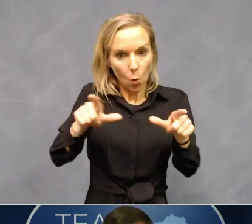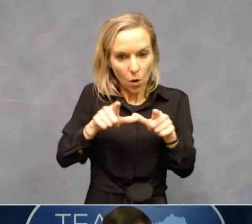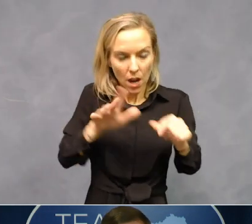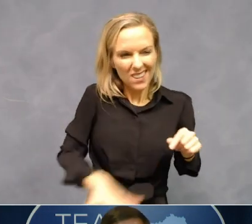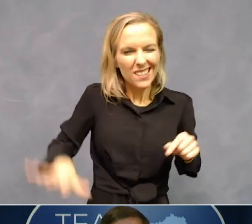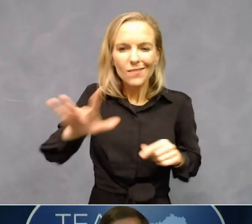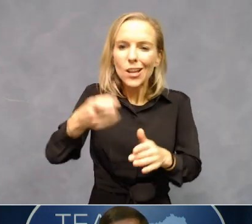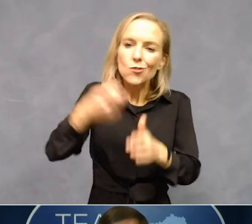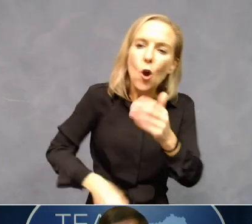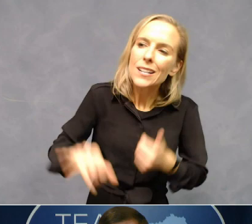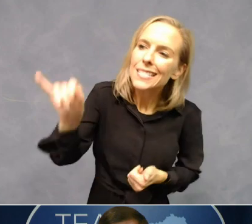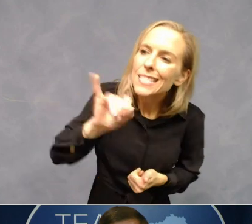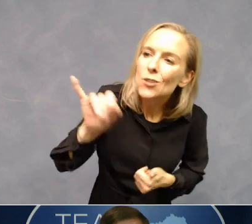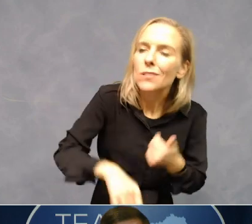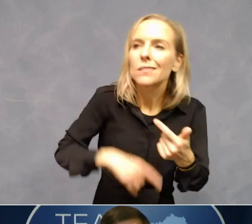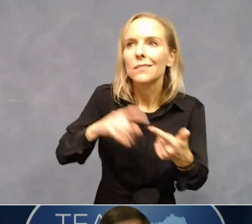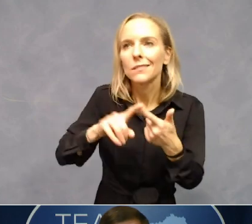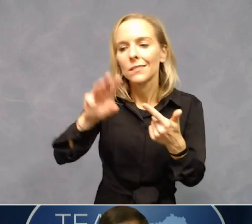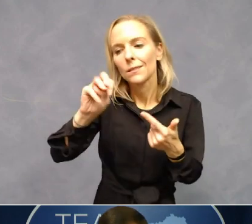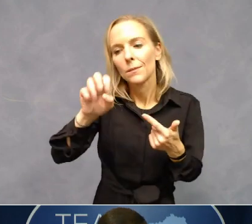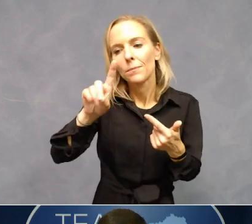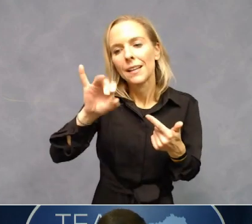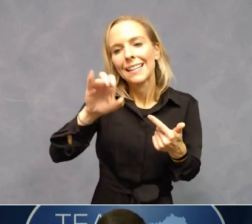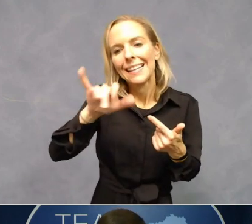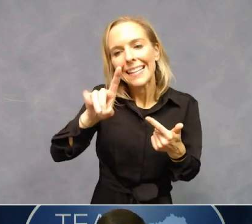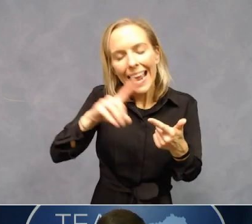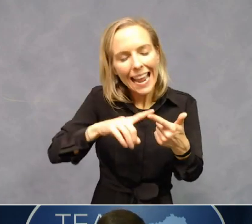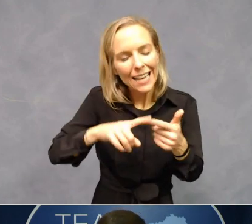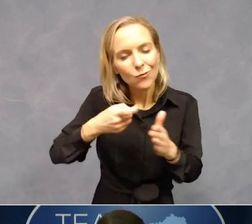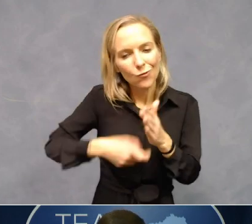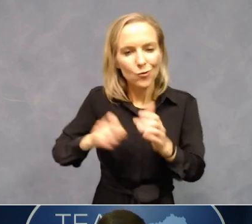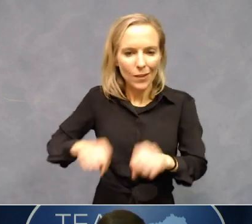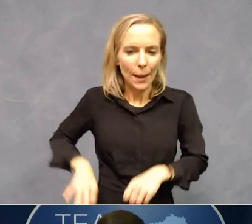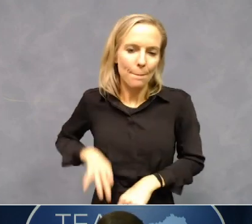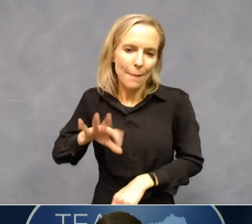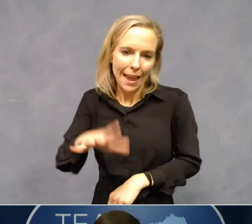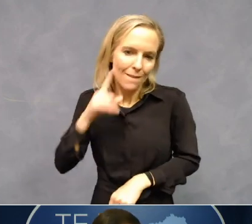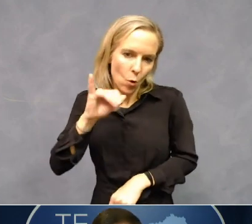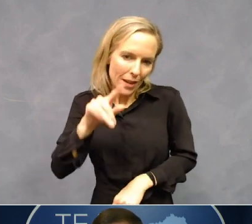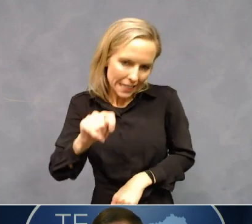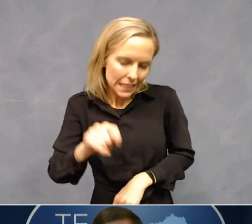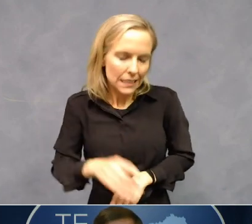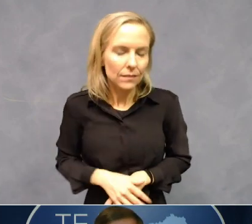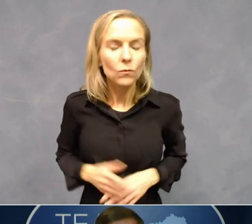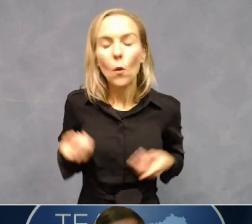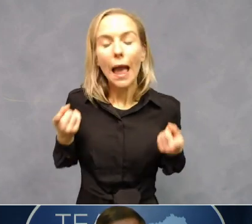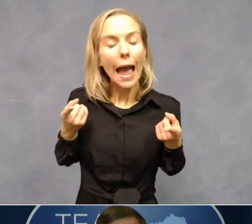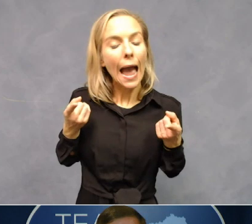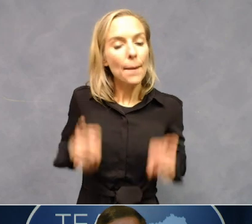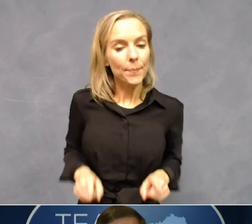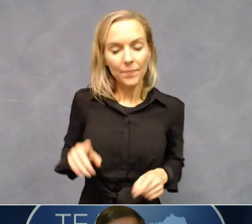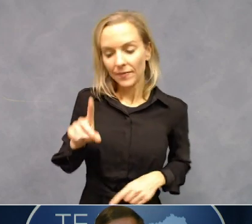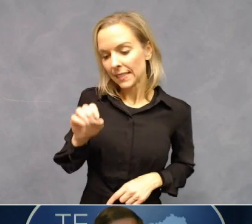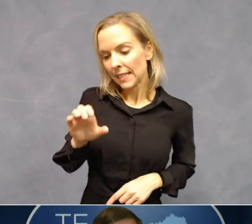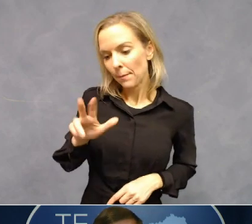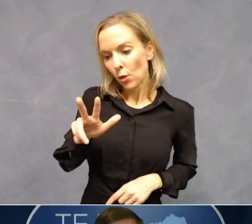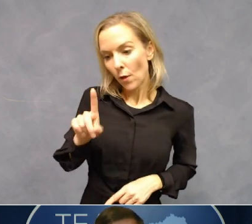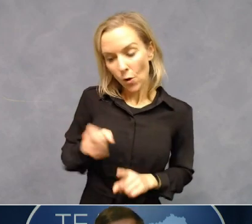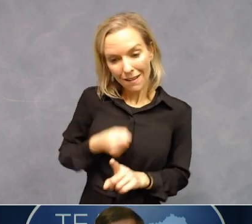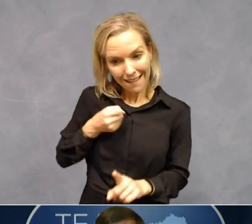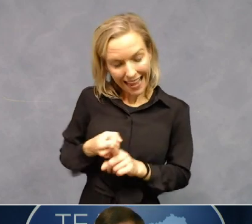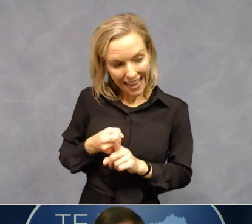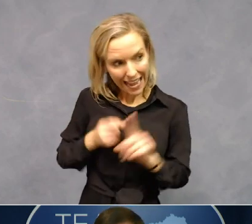or Medicaid in order to pay for those. What happens when December 31st hits and the federal